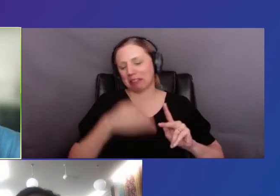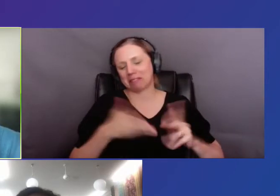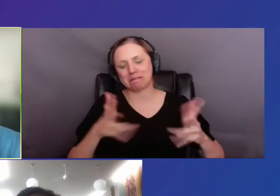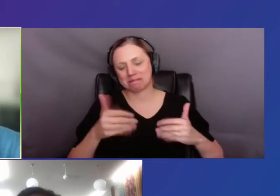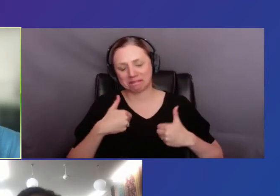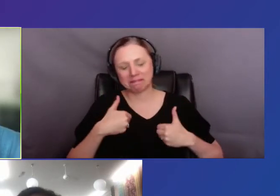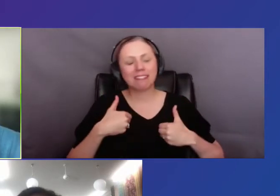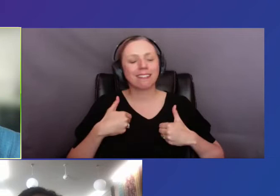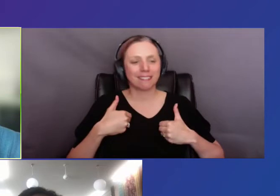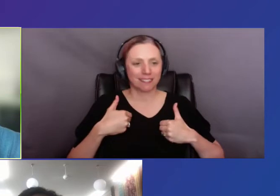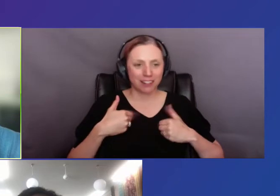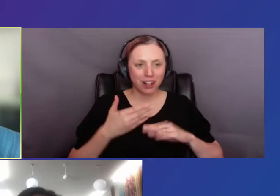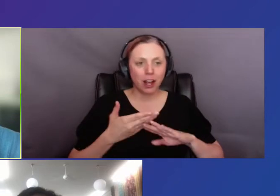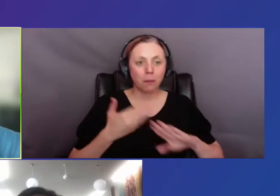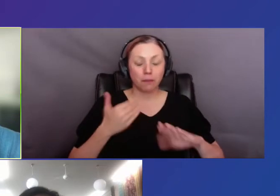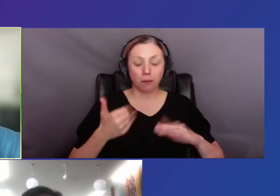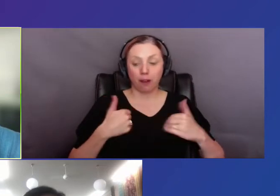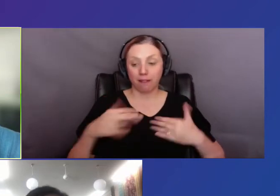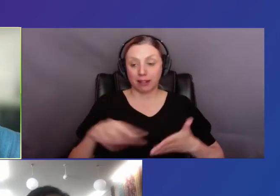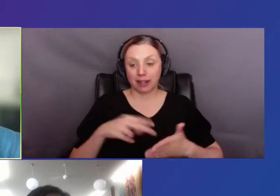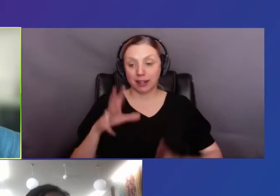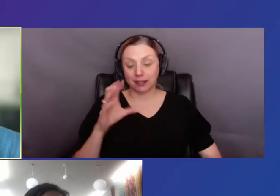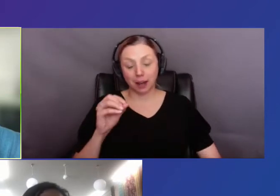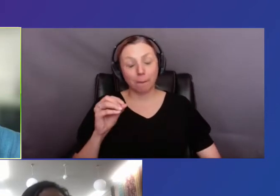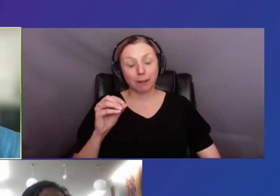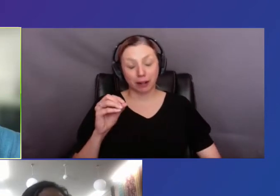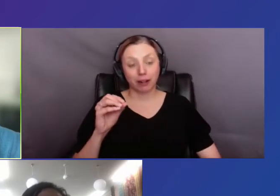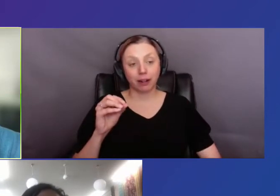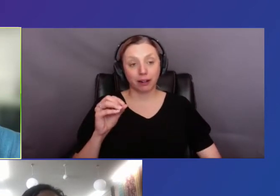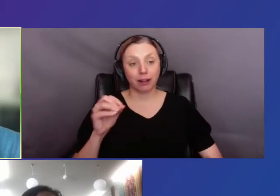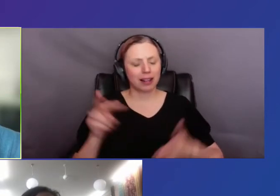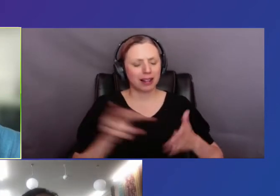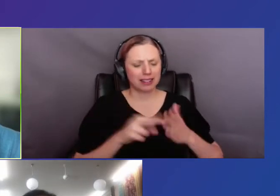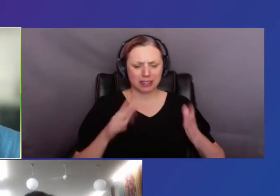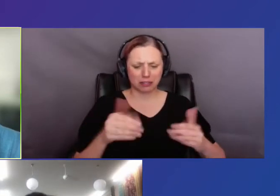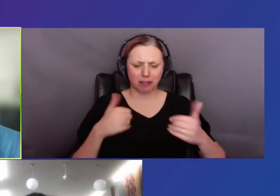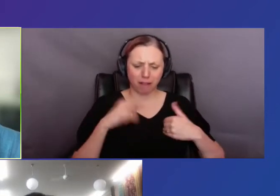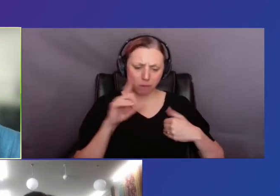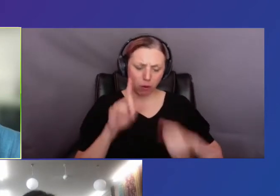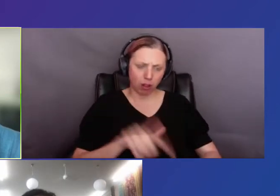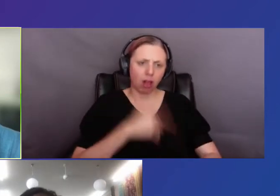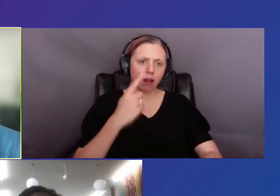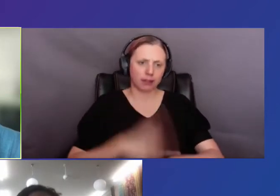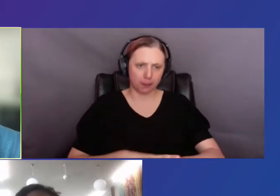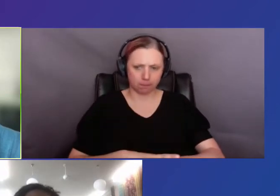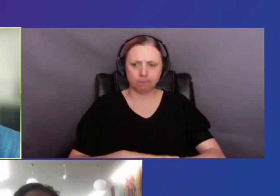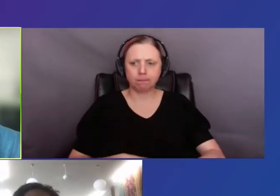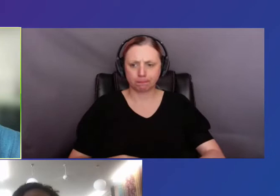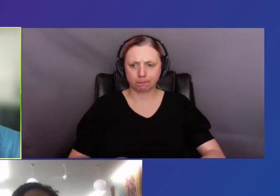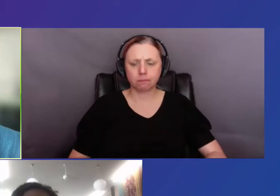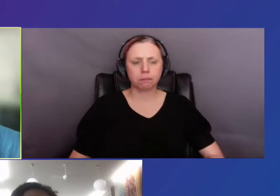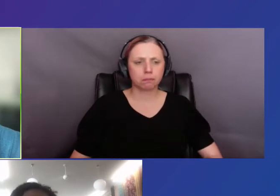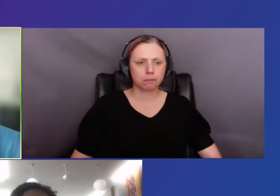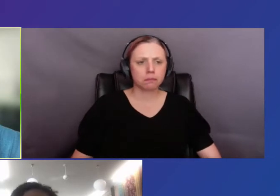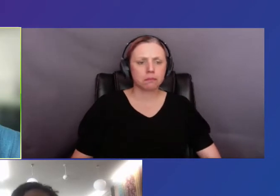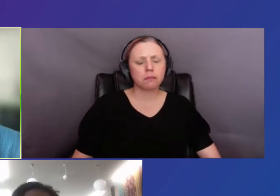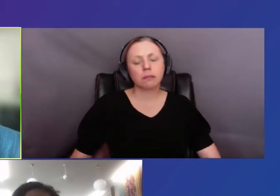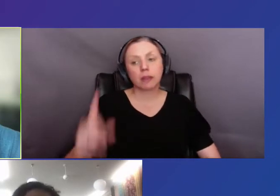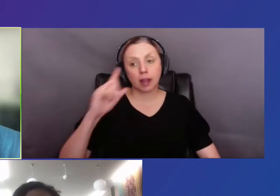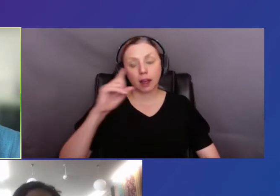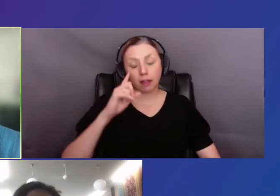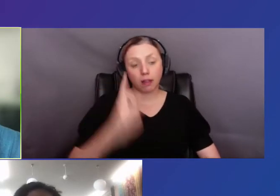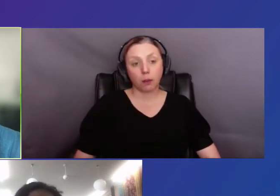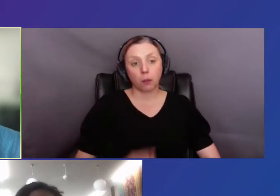did have a dance company and I have dancers for a long, long time. And I think one of the